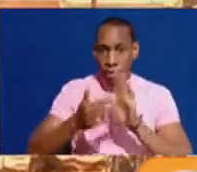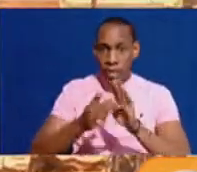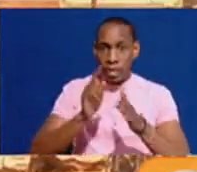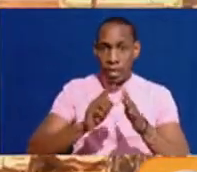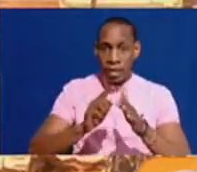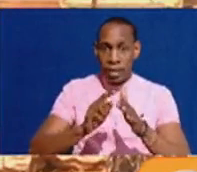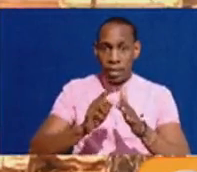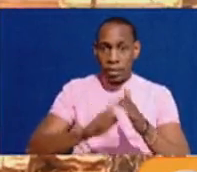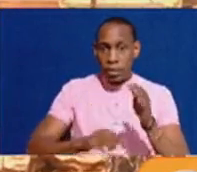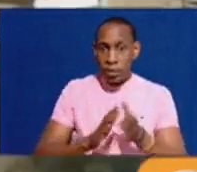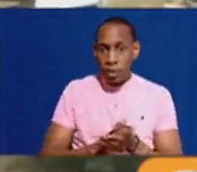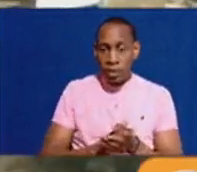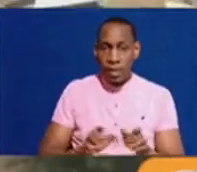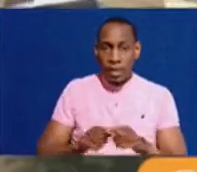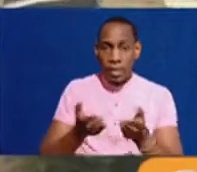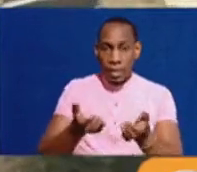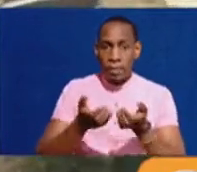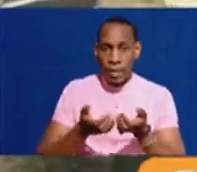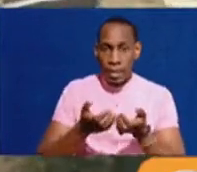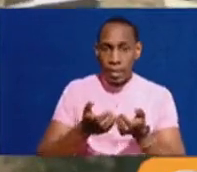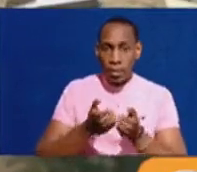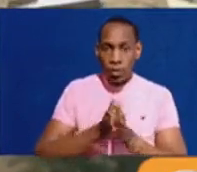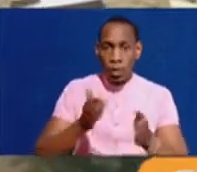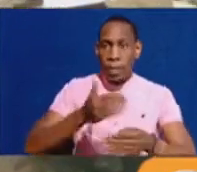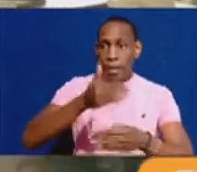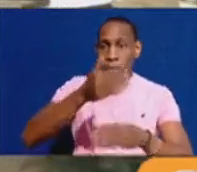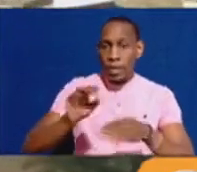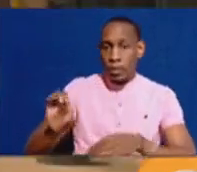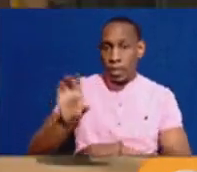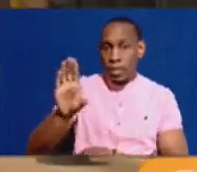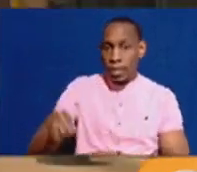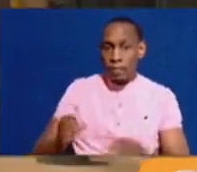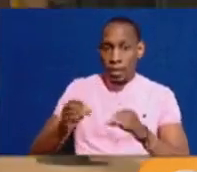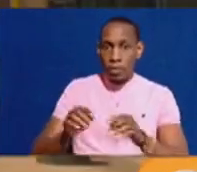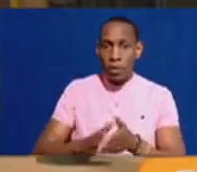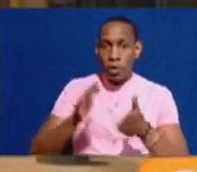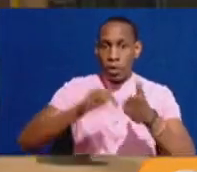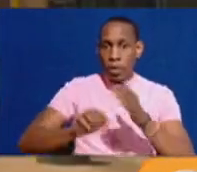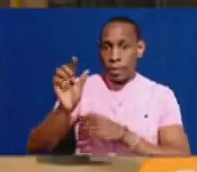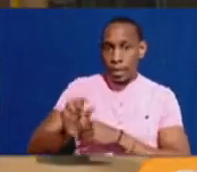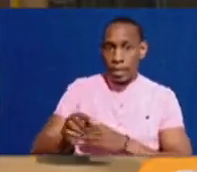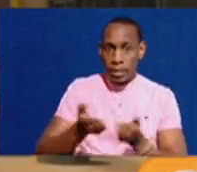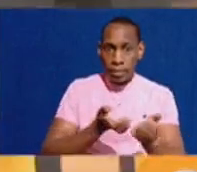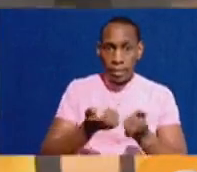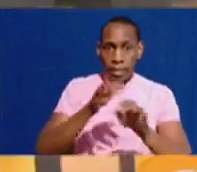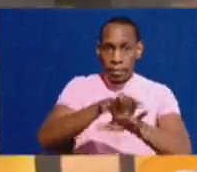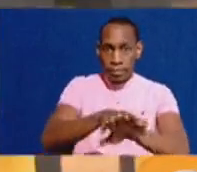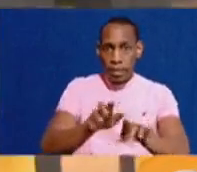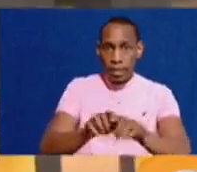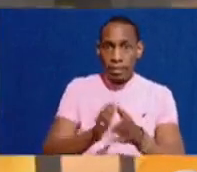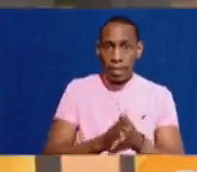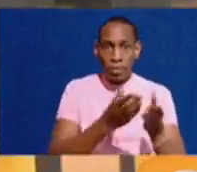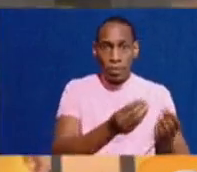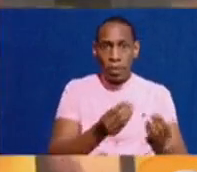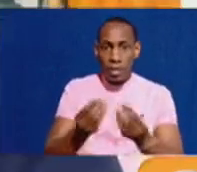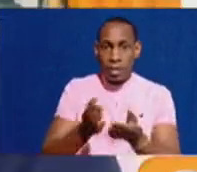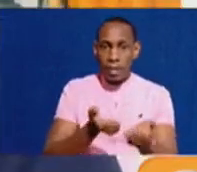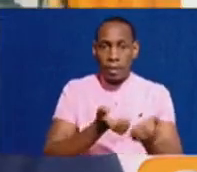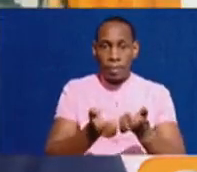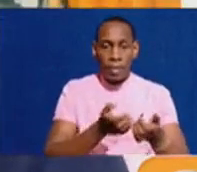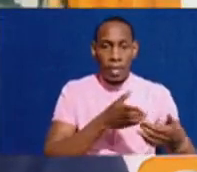administration, who called for opener borders within the South African community to deepen regional trade integration and ease trade